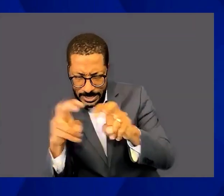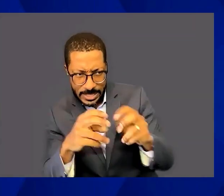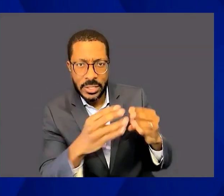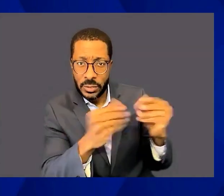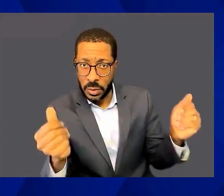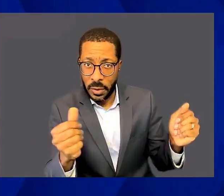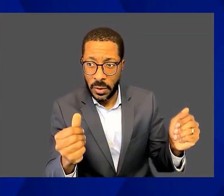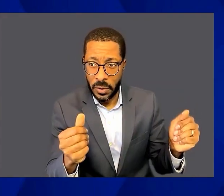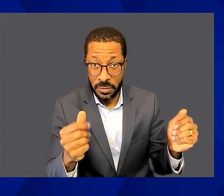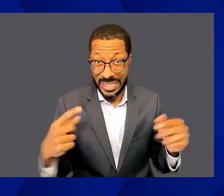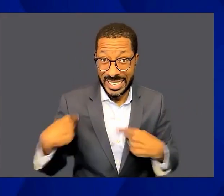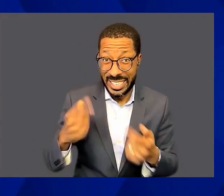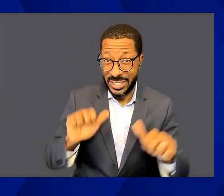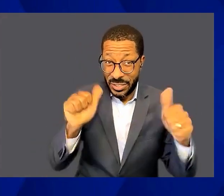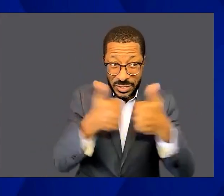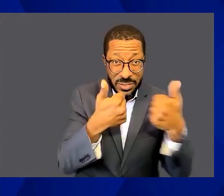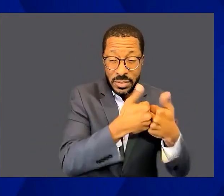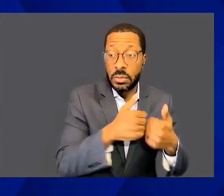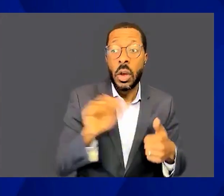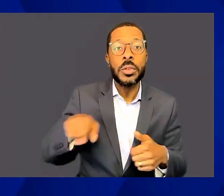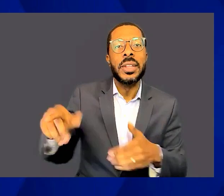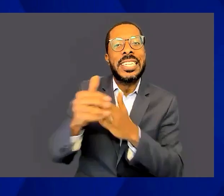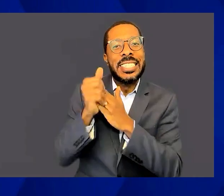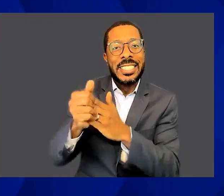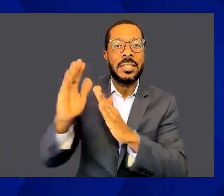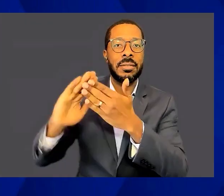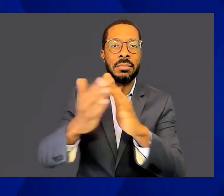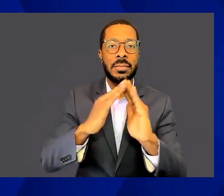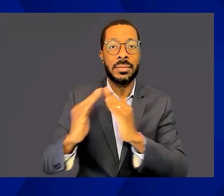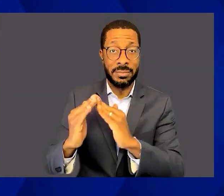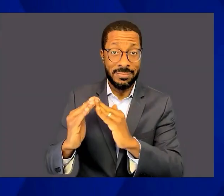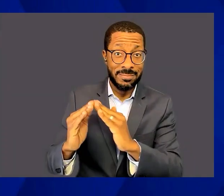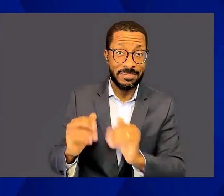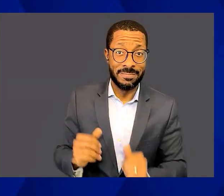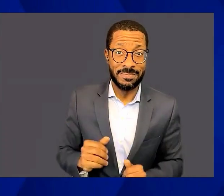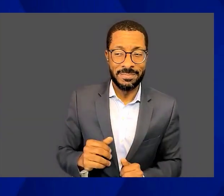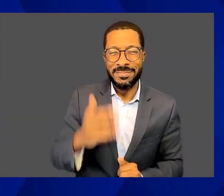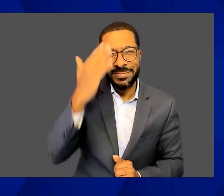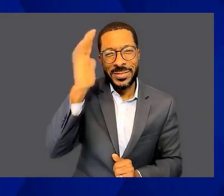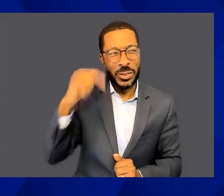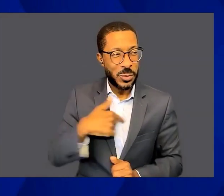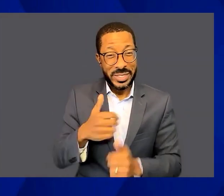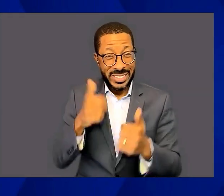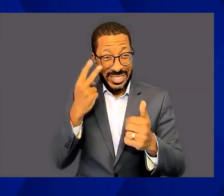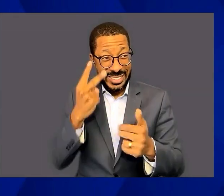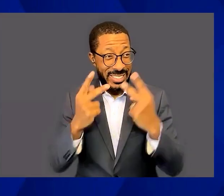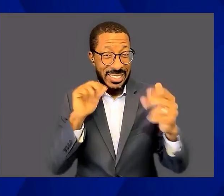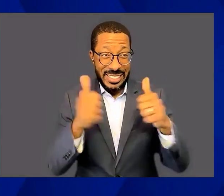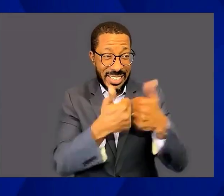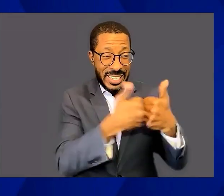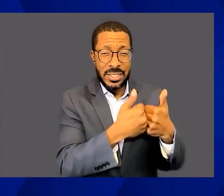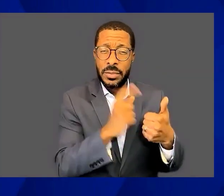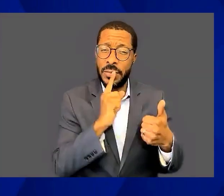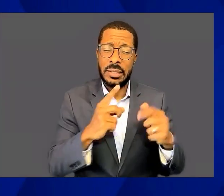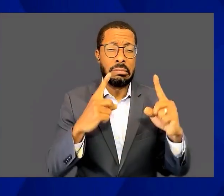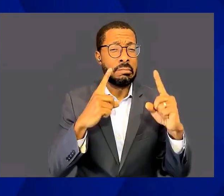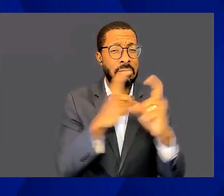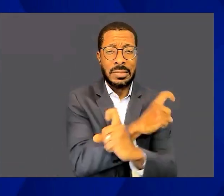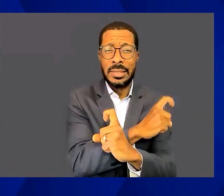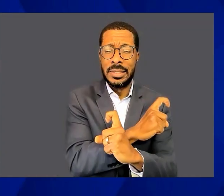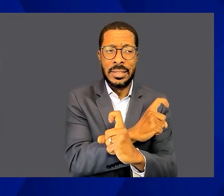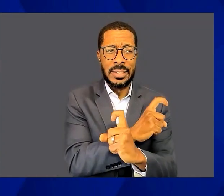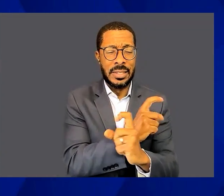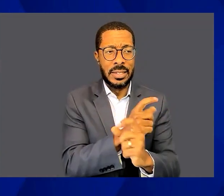because those challenges don't sit neatly inside single disciplines, they are in fact complex, they are